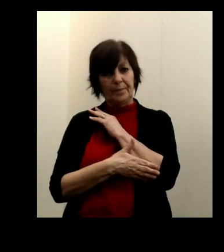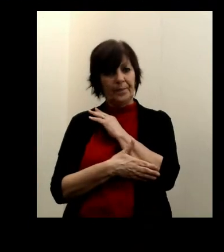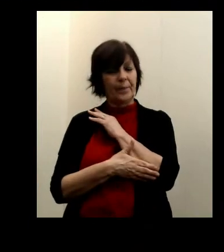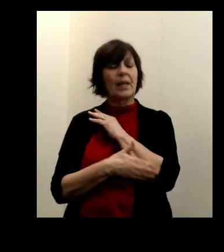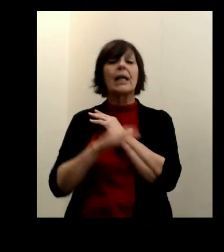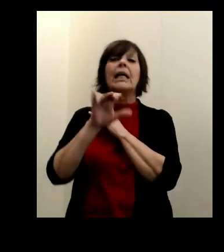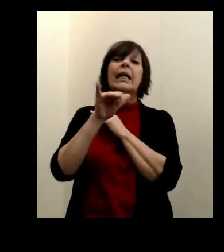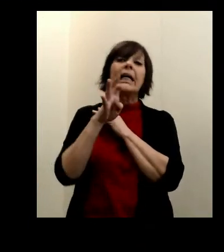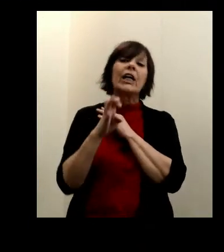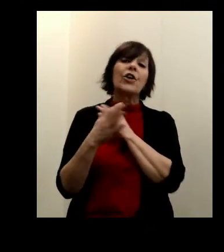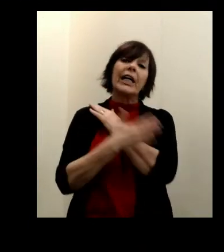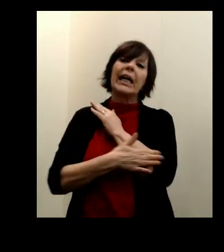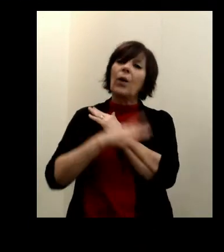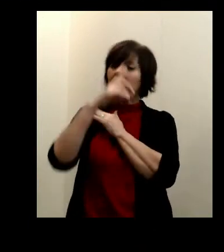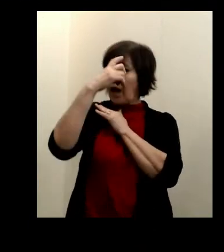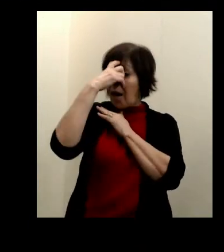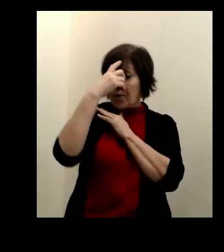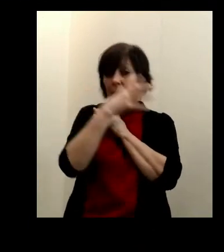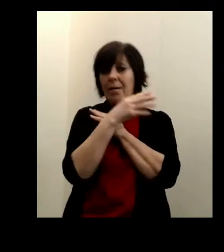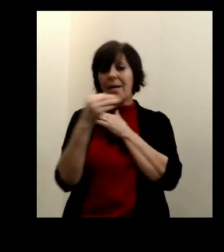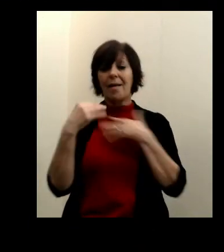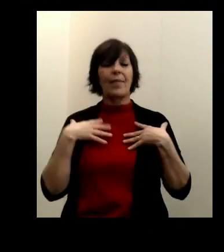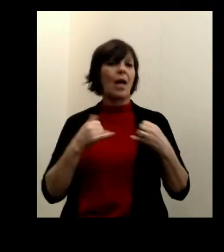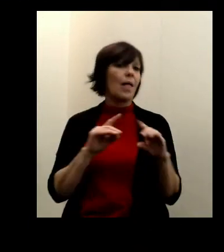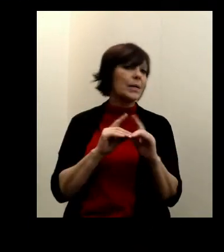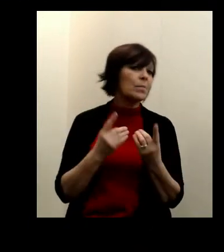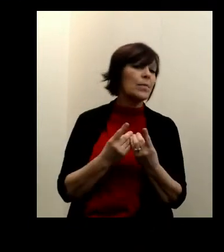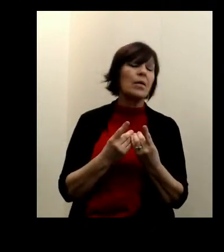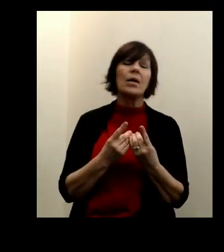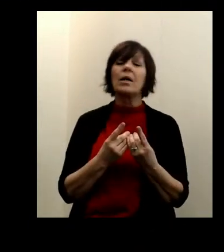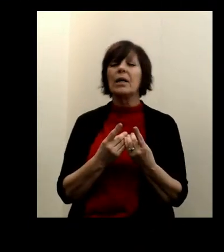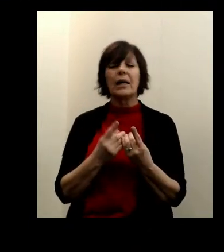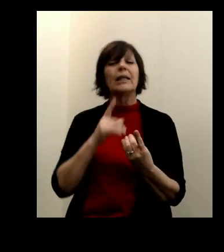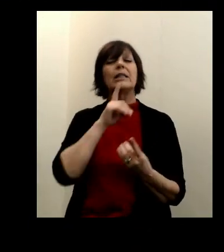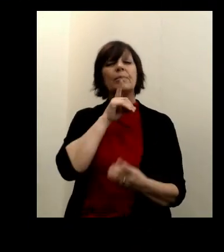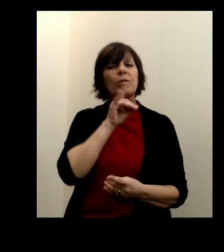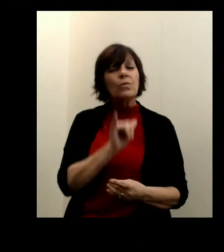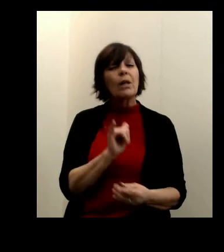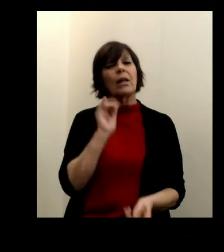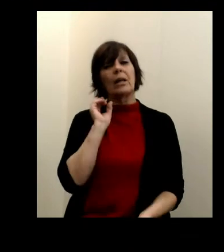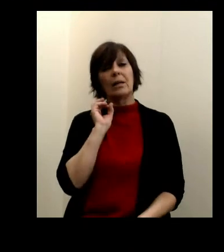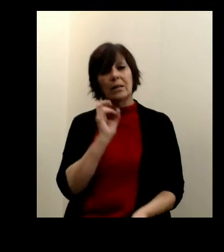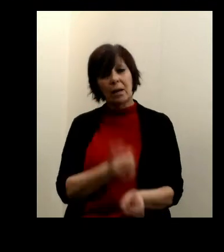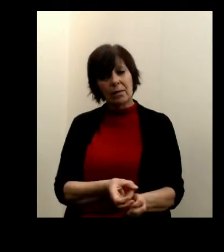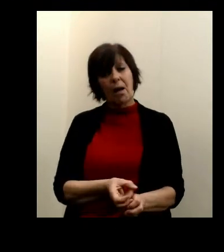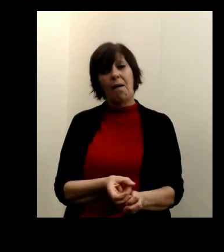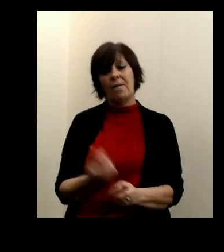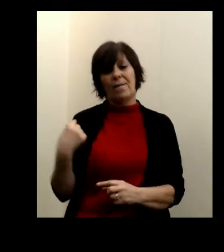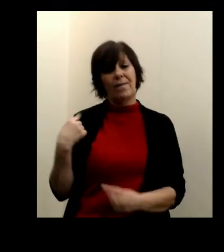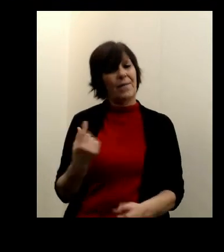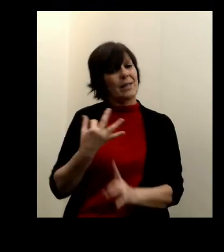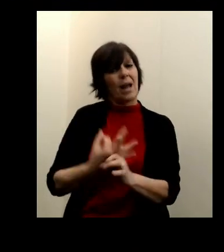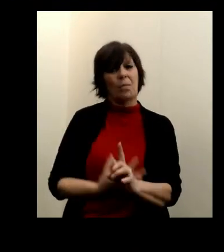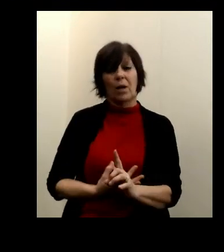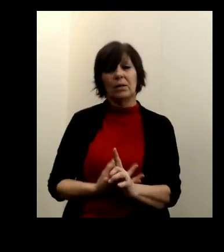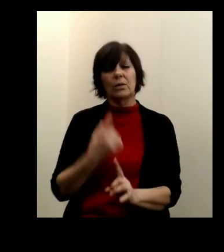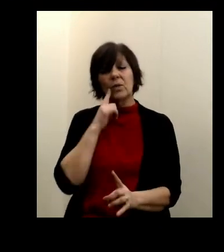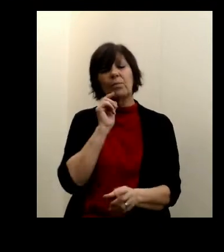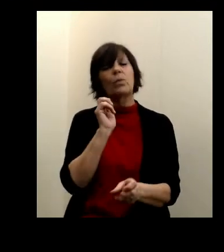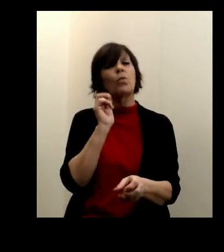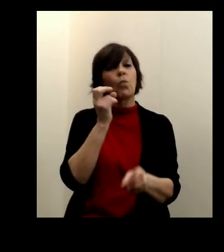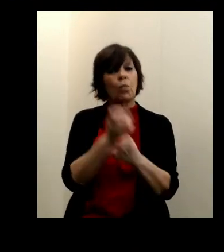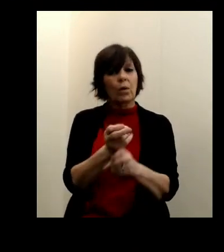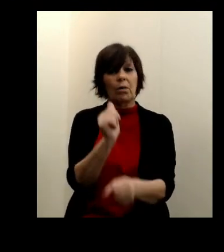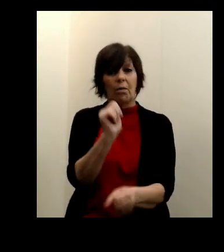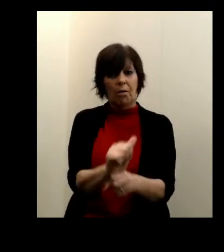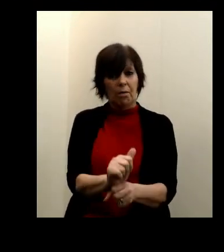Erie County government and especially the health department, it's been a really tough 9 months. We've worked very, very hard. And